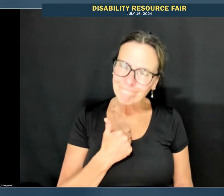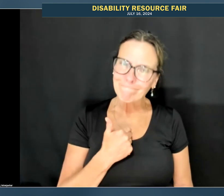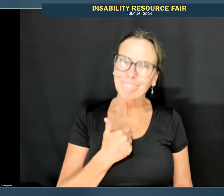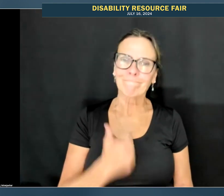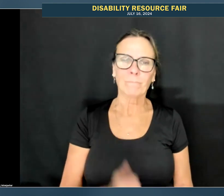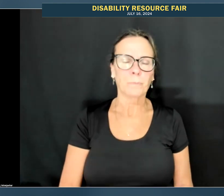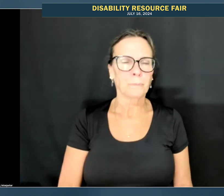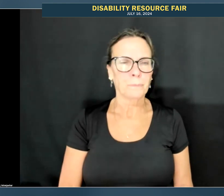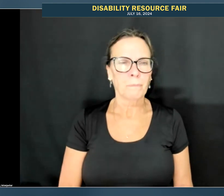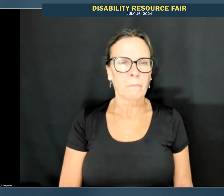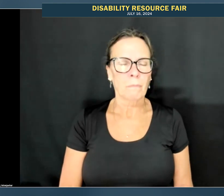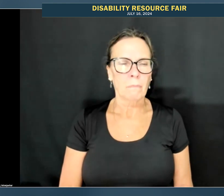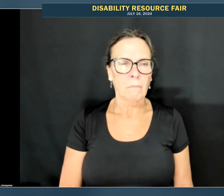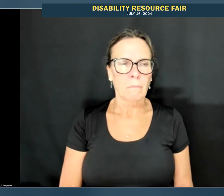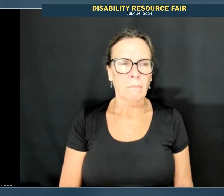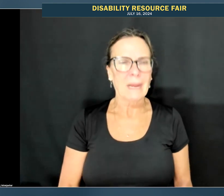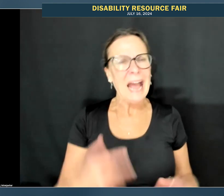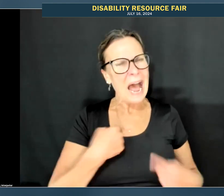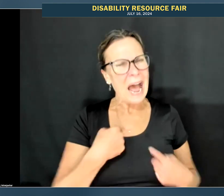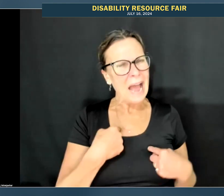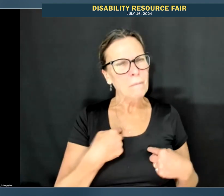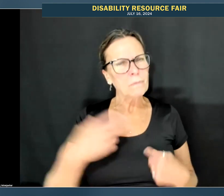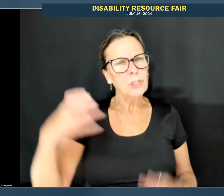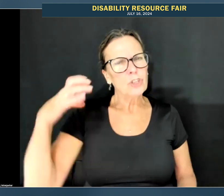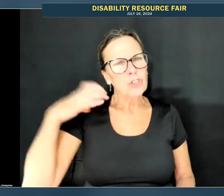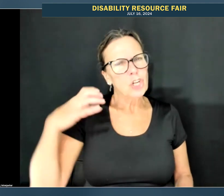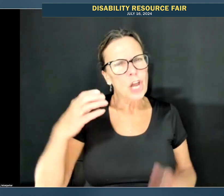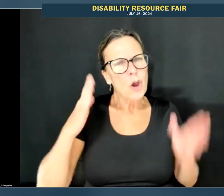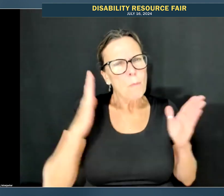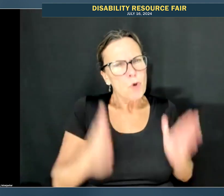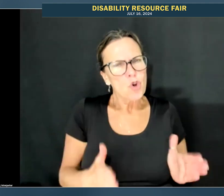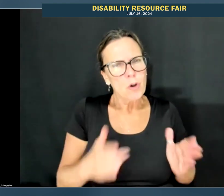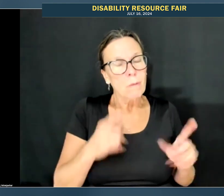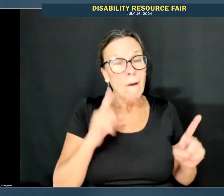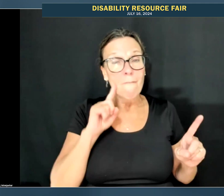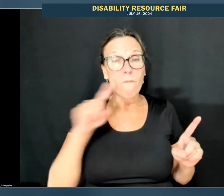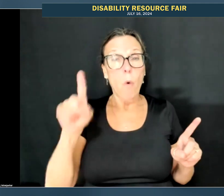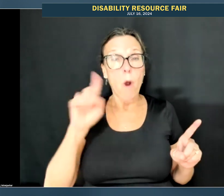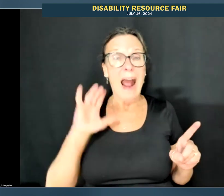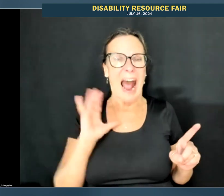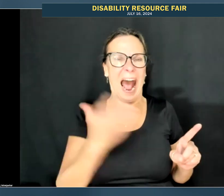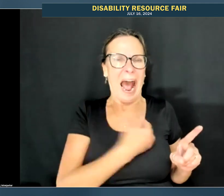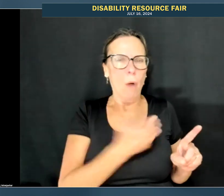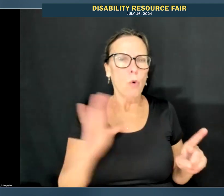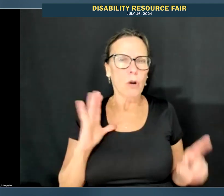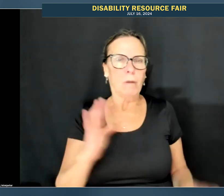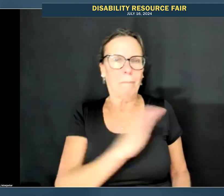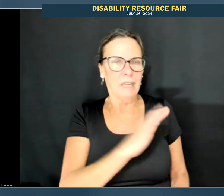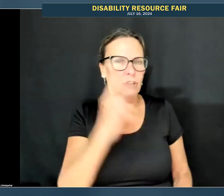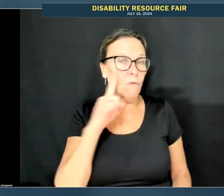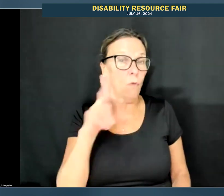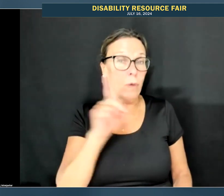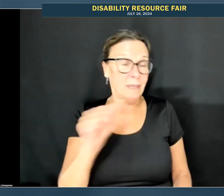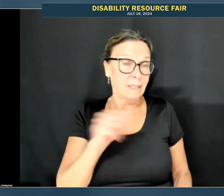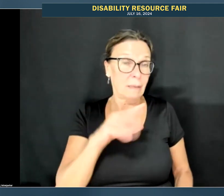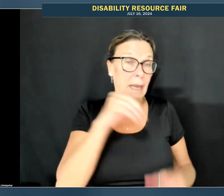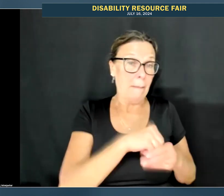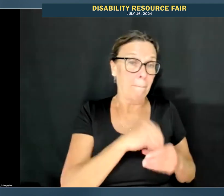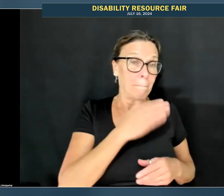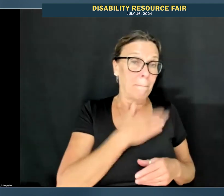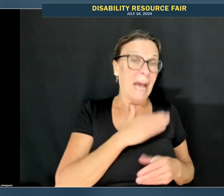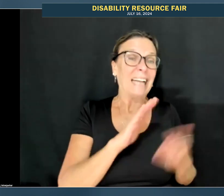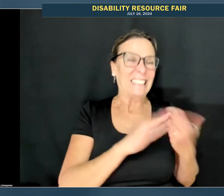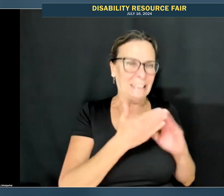served as chairwoman for our commission for the disabled in my city for